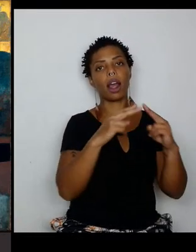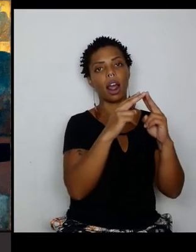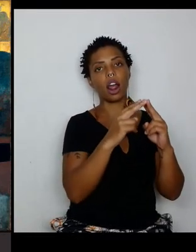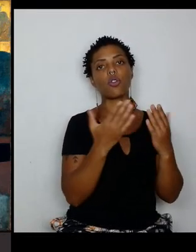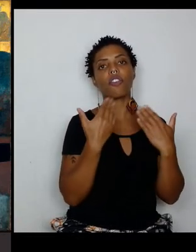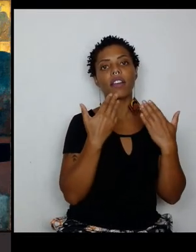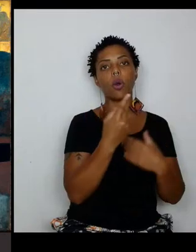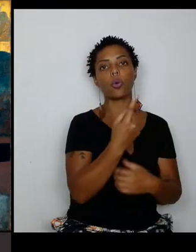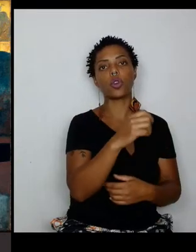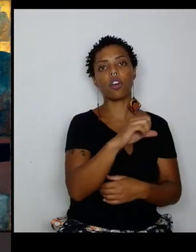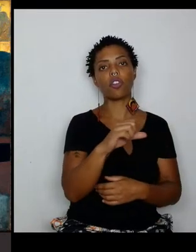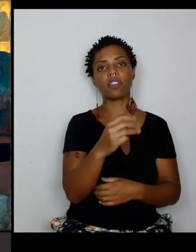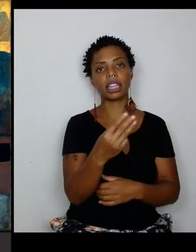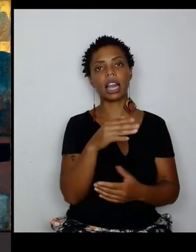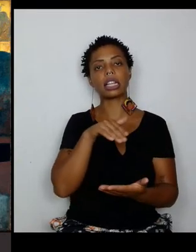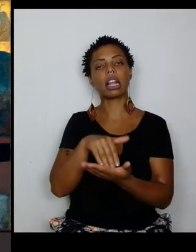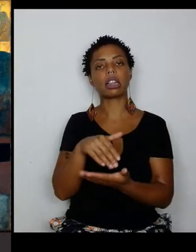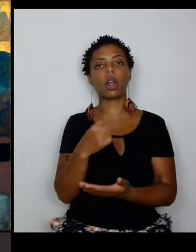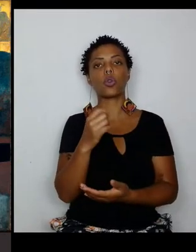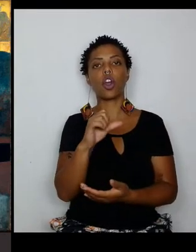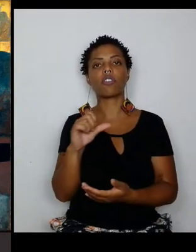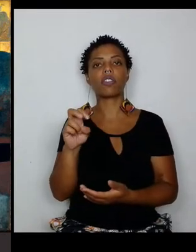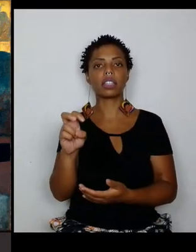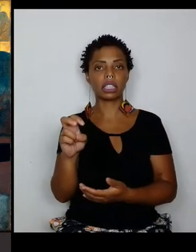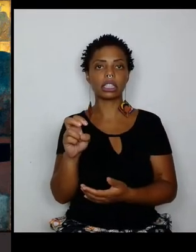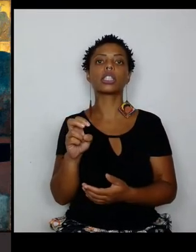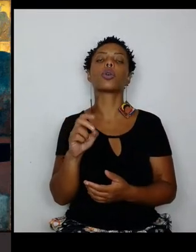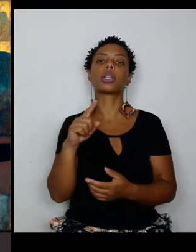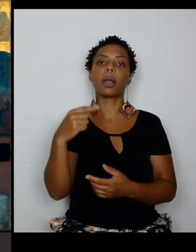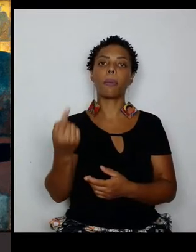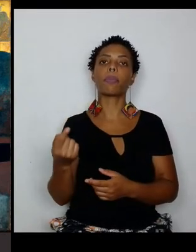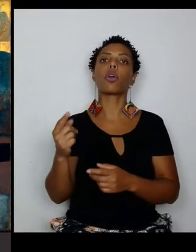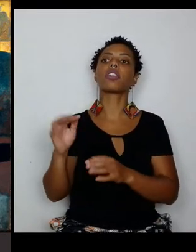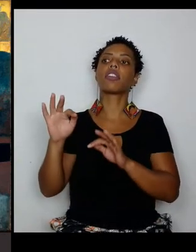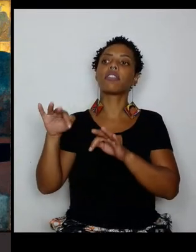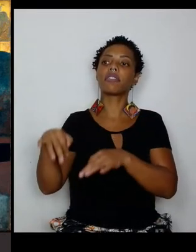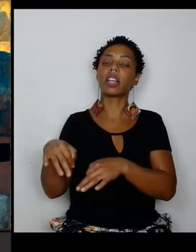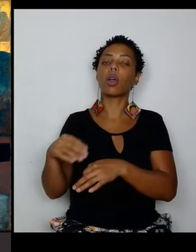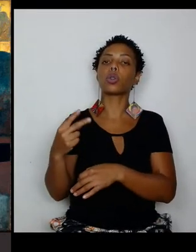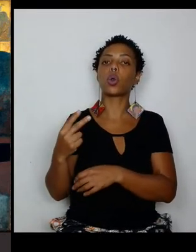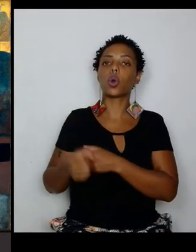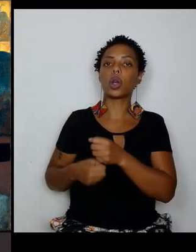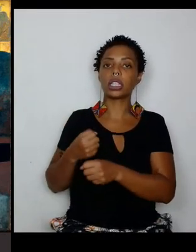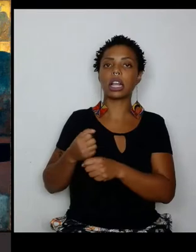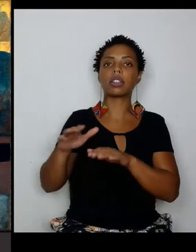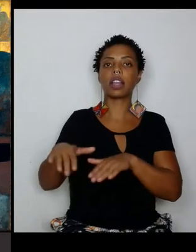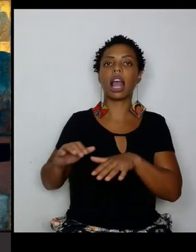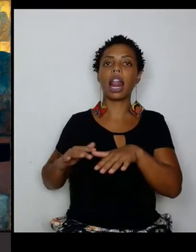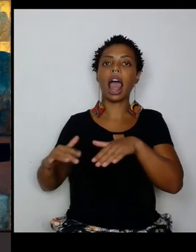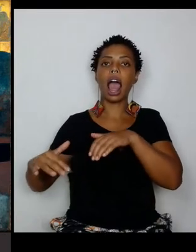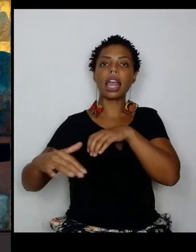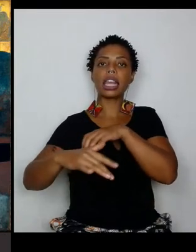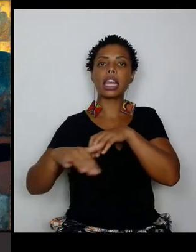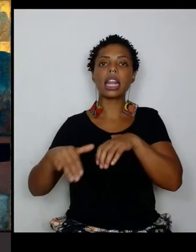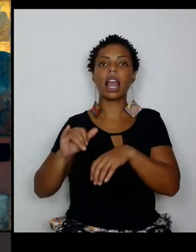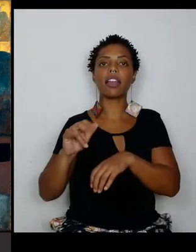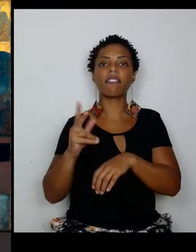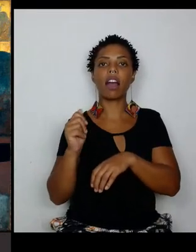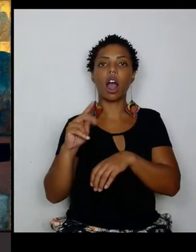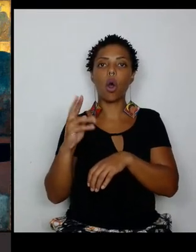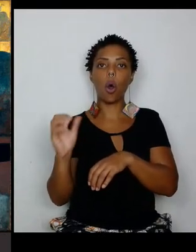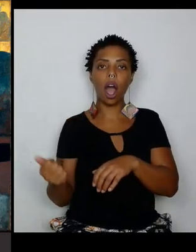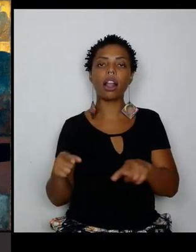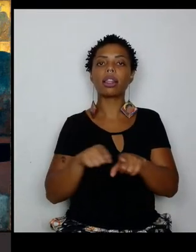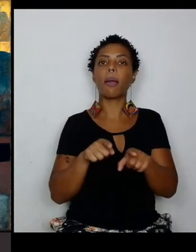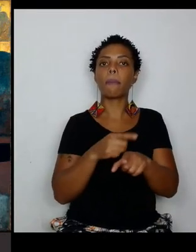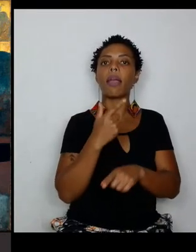and two final years on the island of iwa in the marquesas islands in 1901 to 1903. whether in fact he achieved anything like